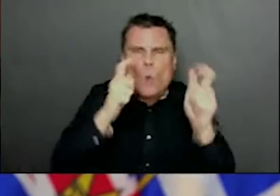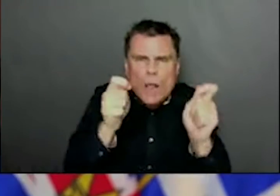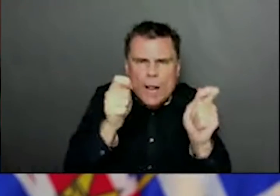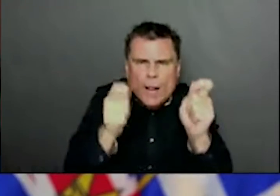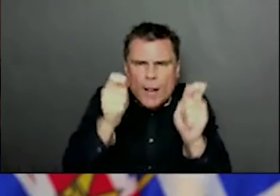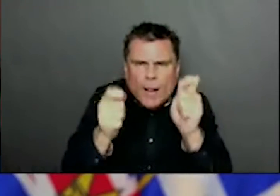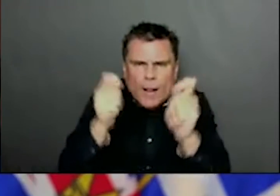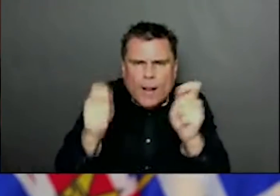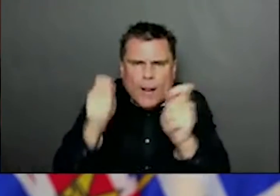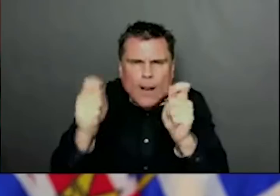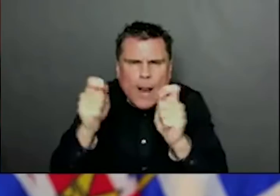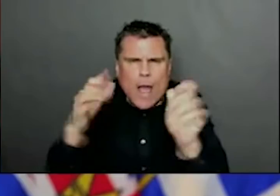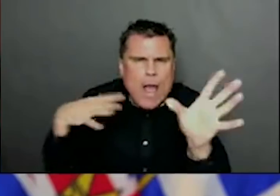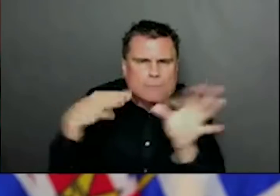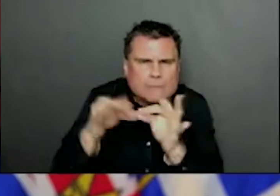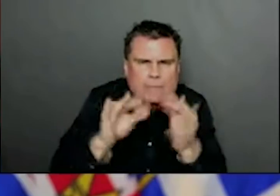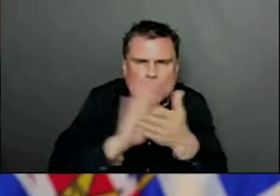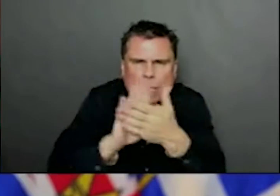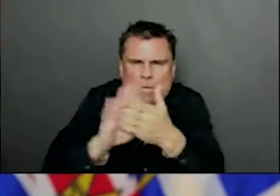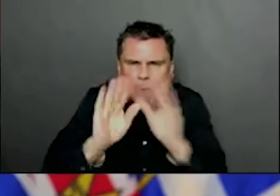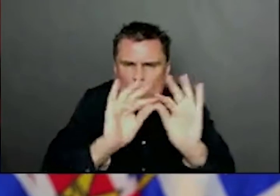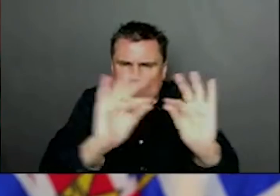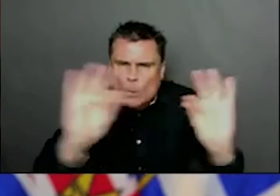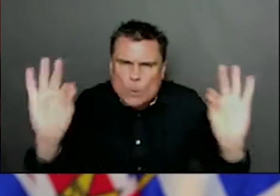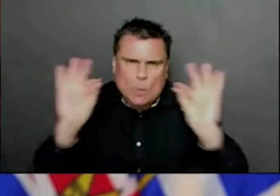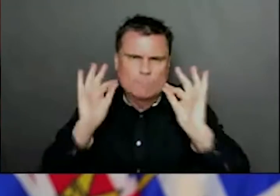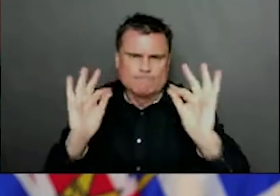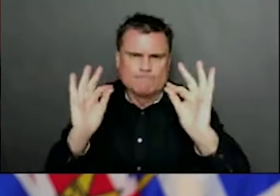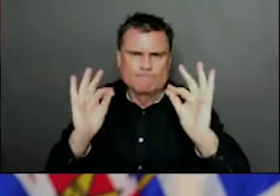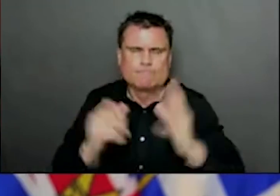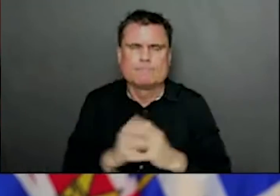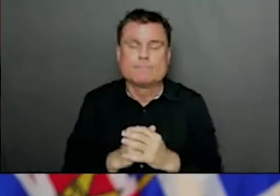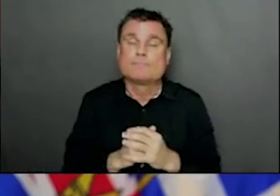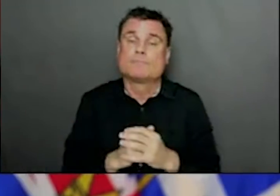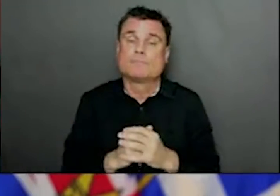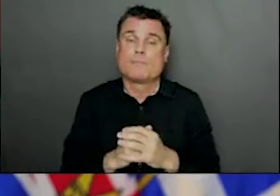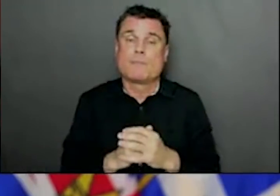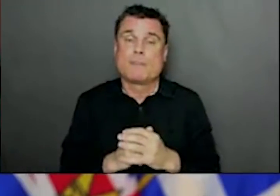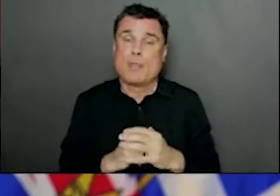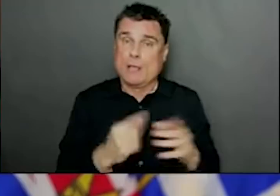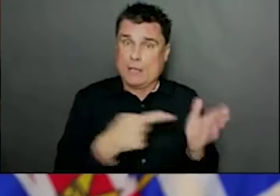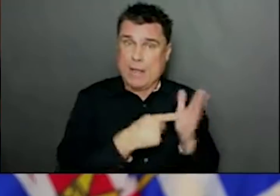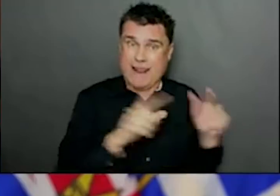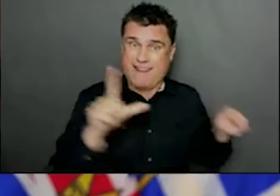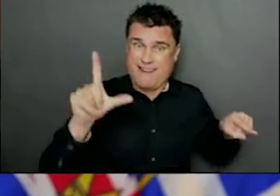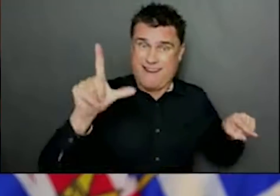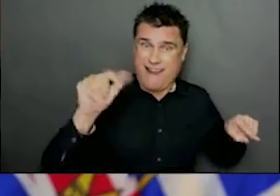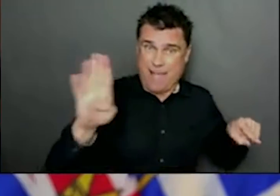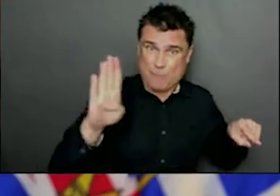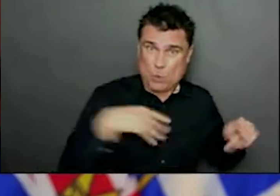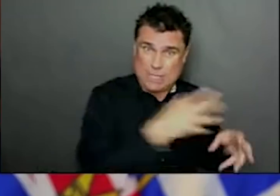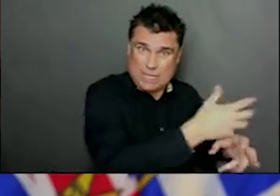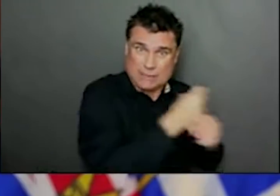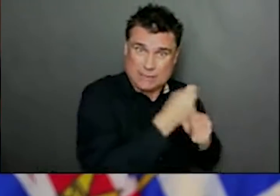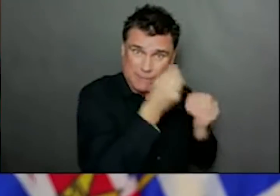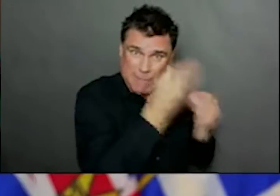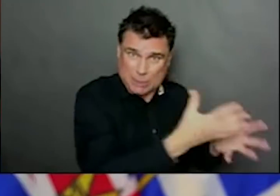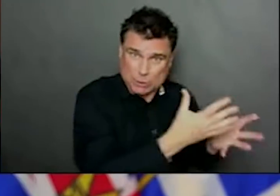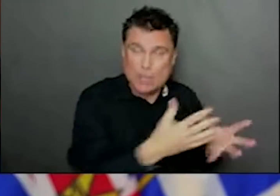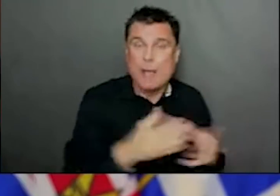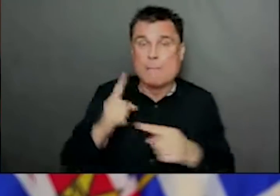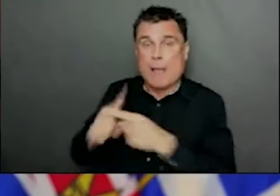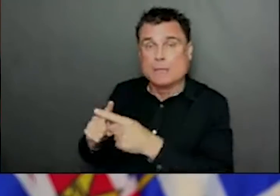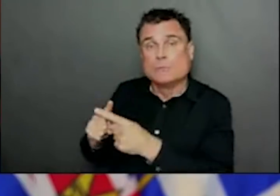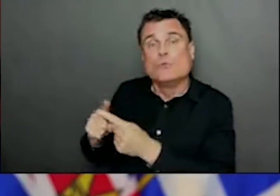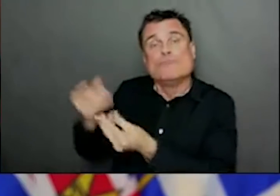slightly more, it may come on a different day than what the reported result is. Usually it's within a day or two. So there'll